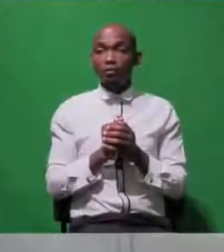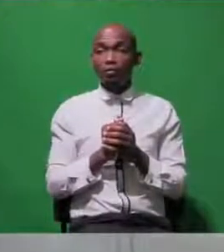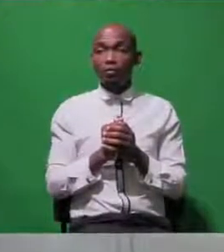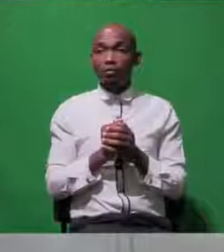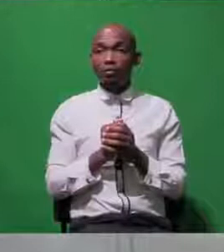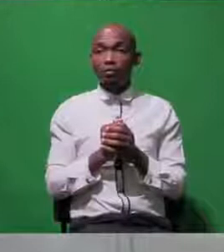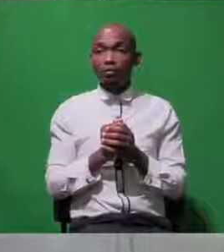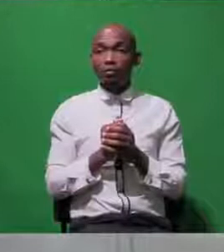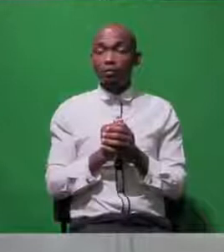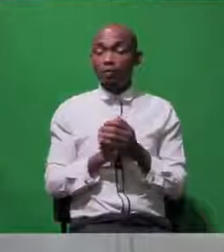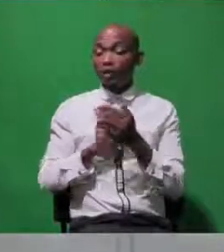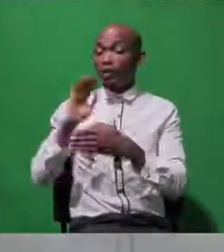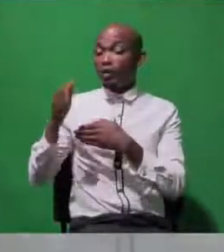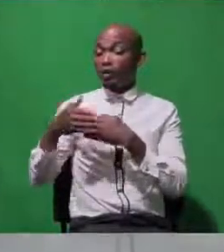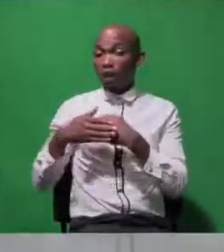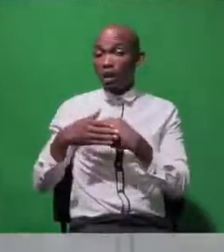to the